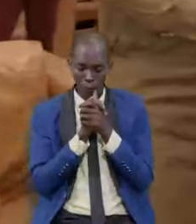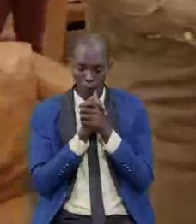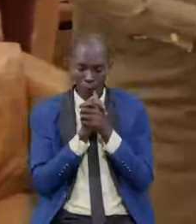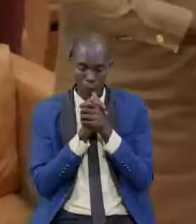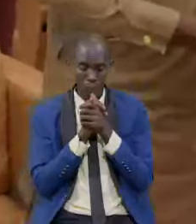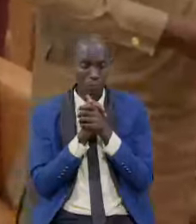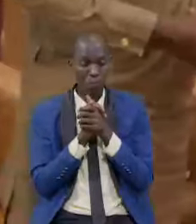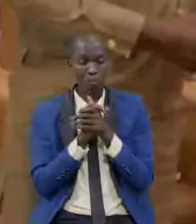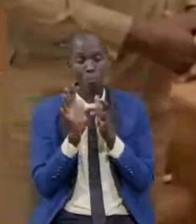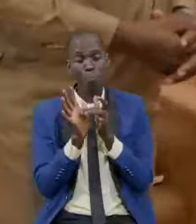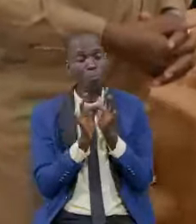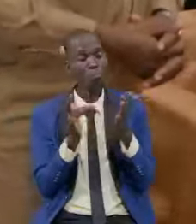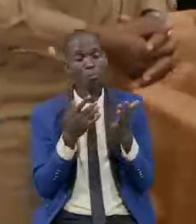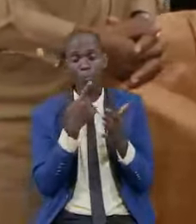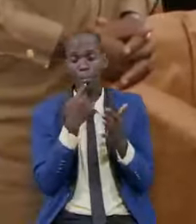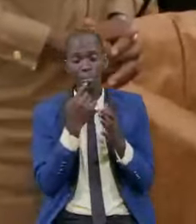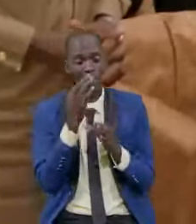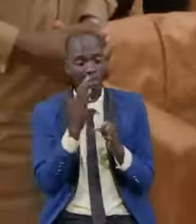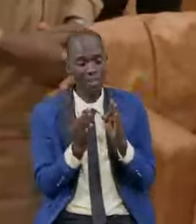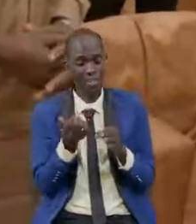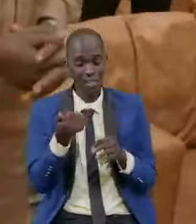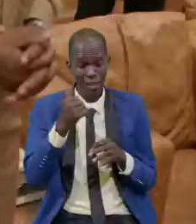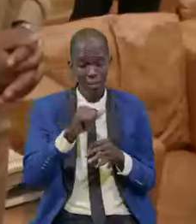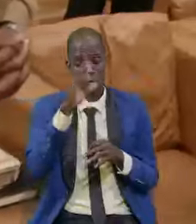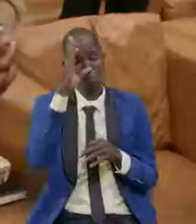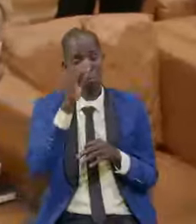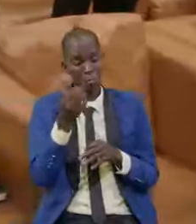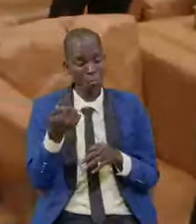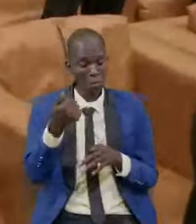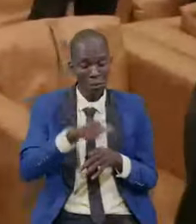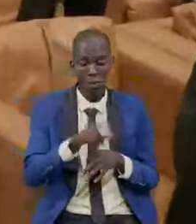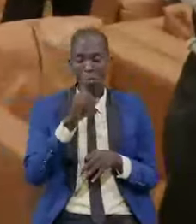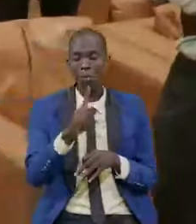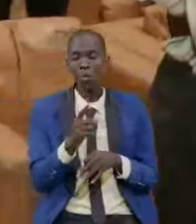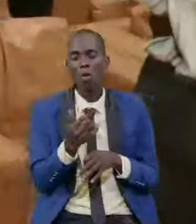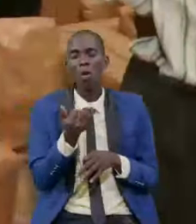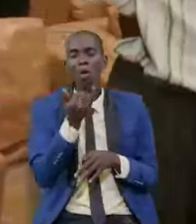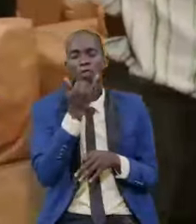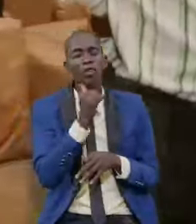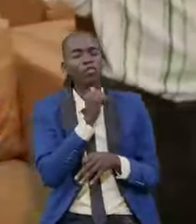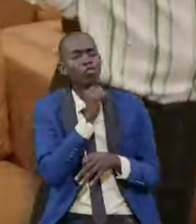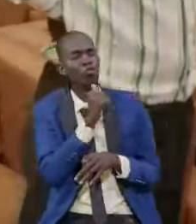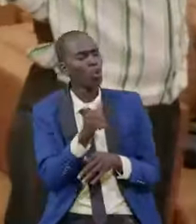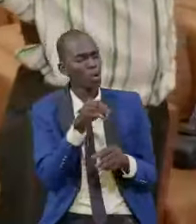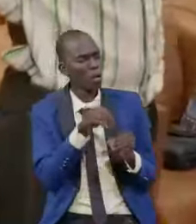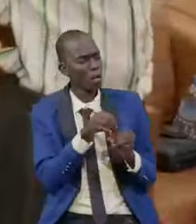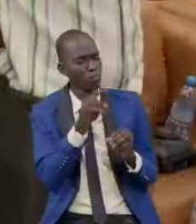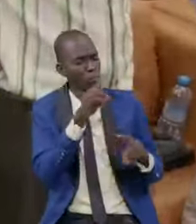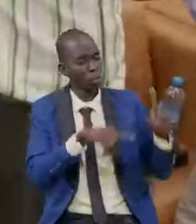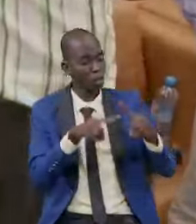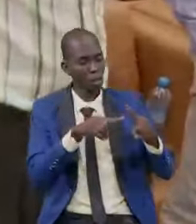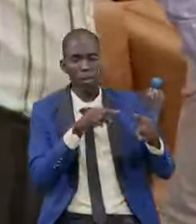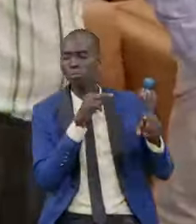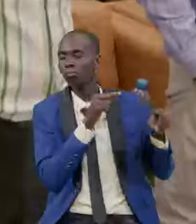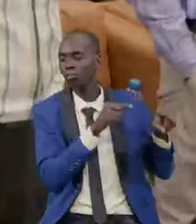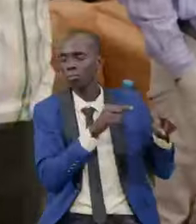If any man, if any woman, if any person offend not in word, the same is